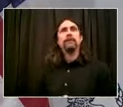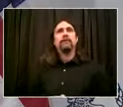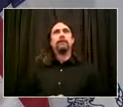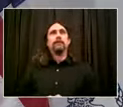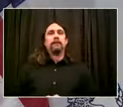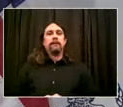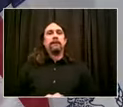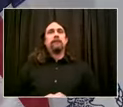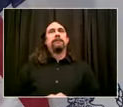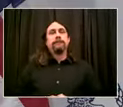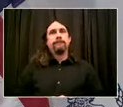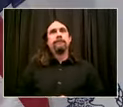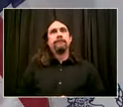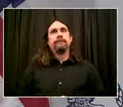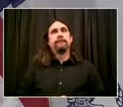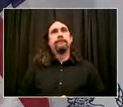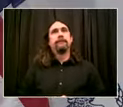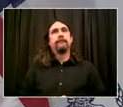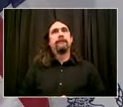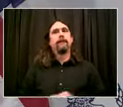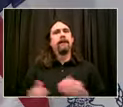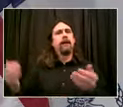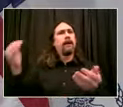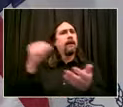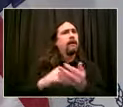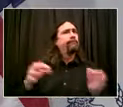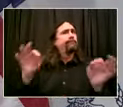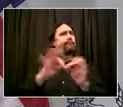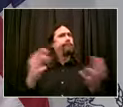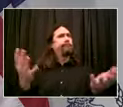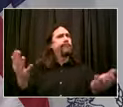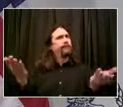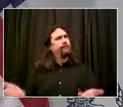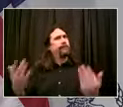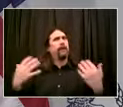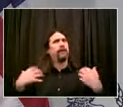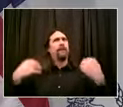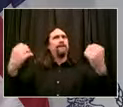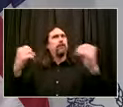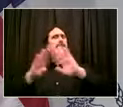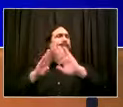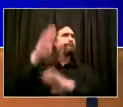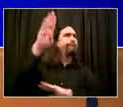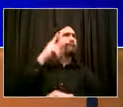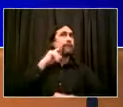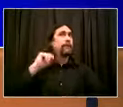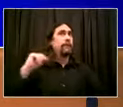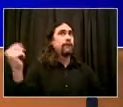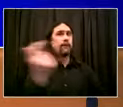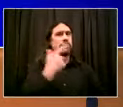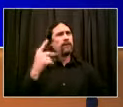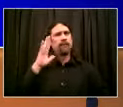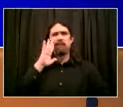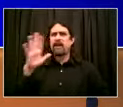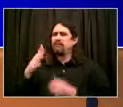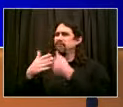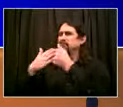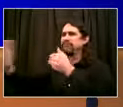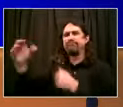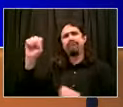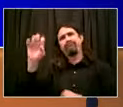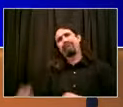going to be talking about all the time because again, as we start to leave COVID behind, the name of the game is a recovery for all of